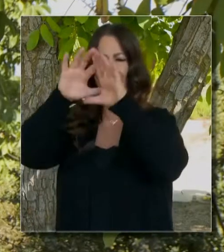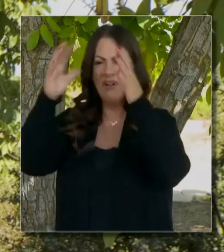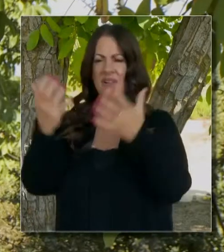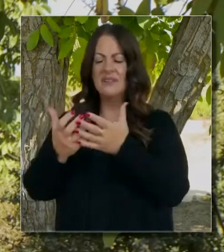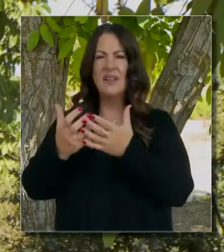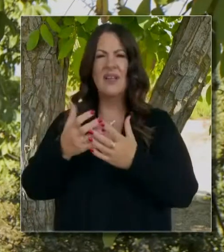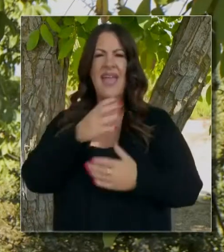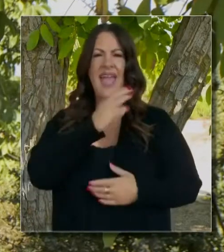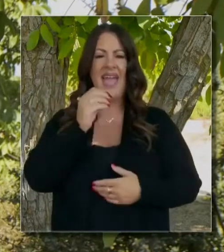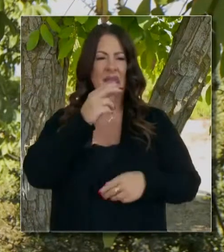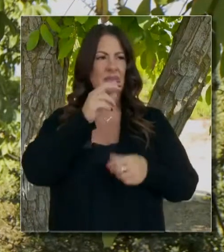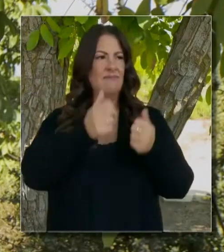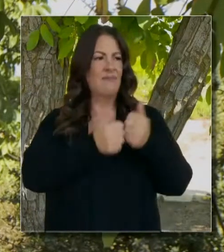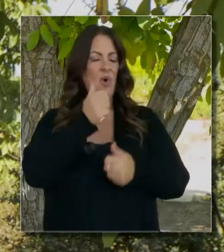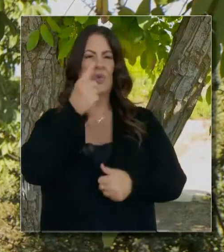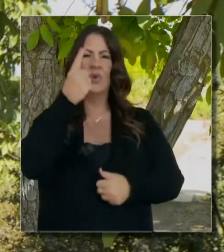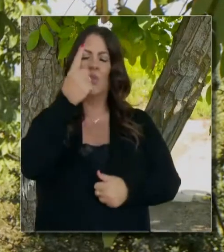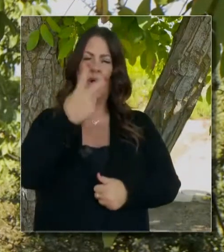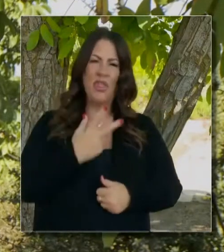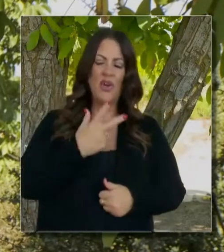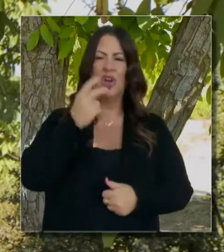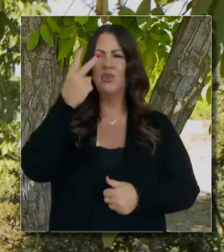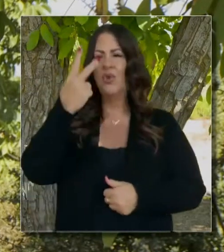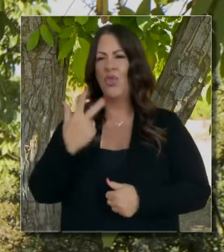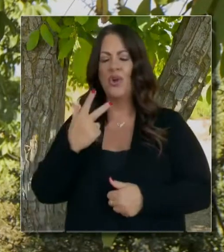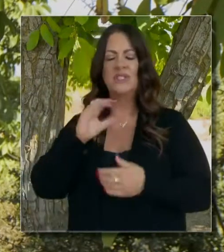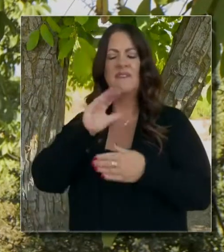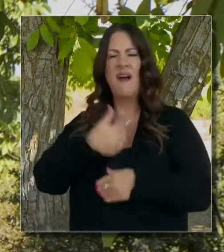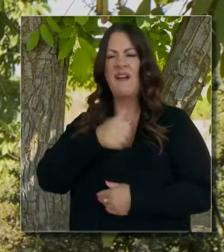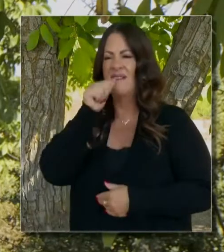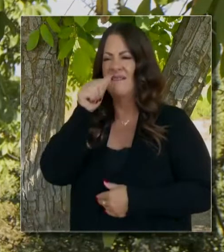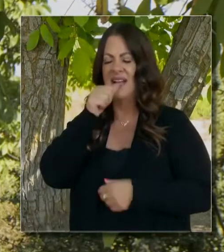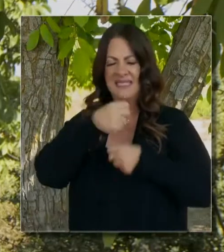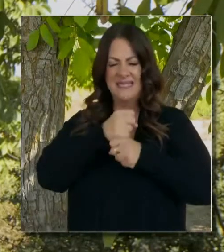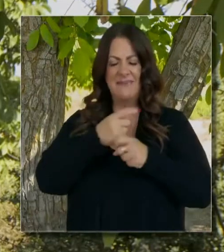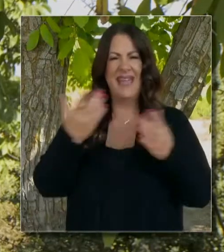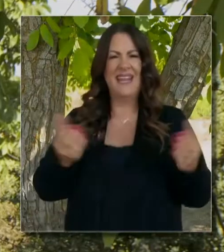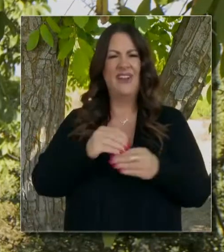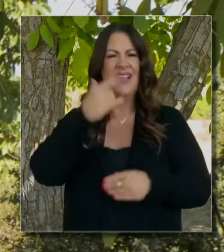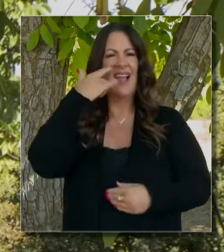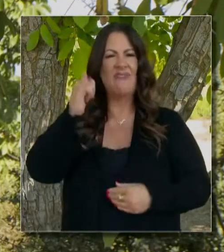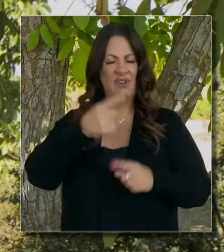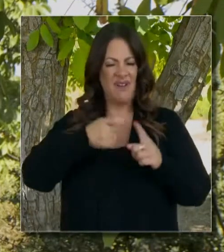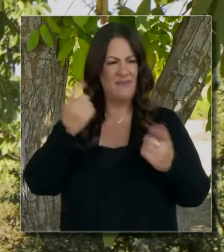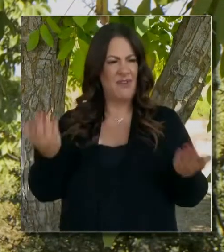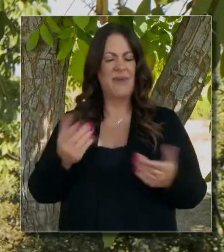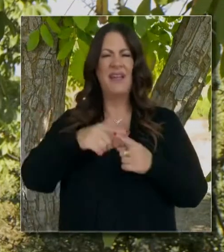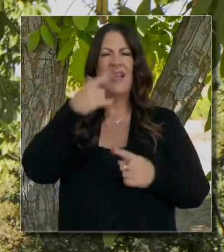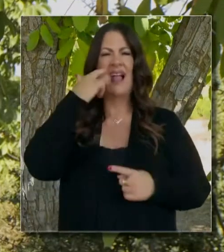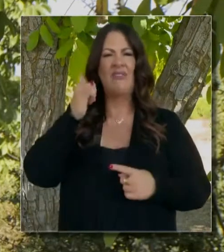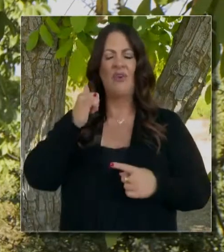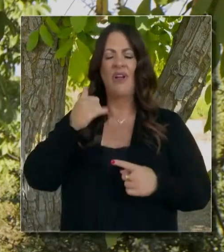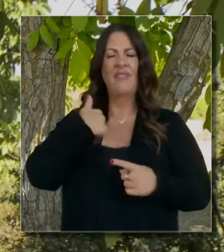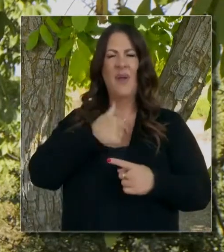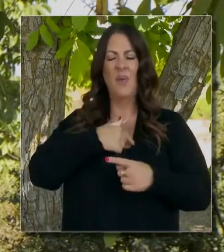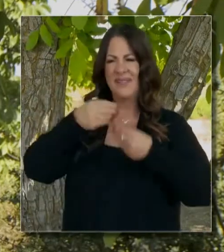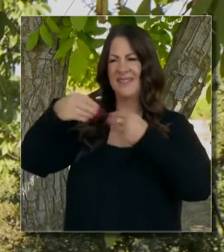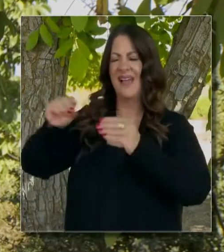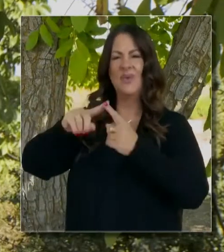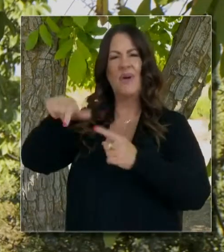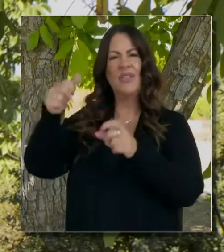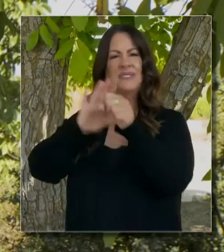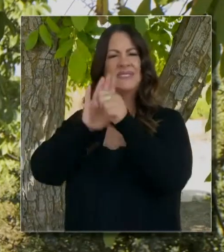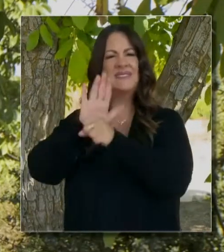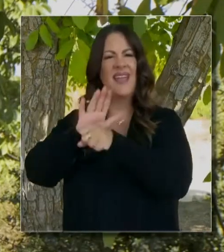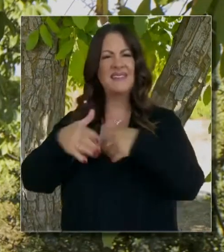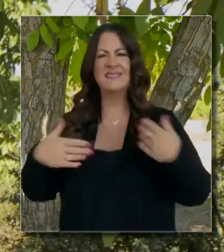vegetables, 2/3 of the fruits and nuts, like the walnuts that are produced here at Sierra orchards. That's California's game